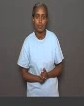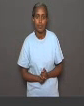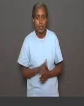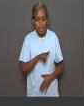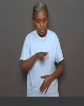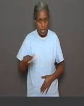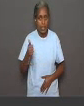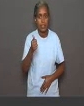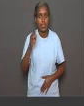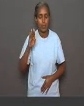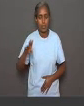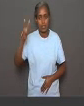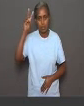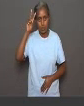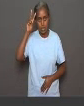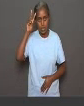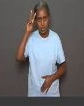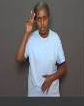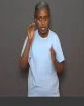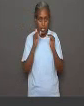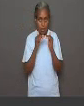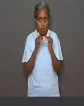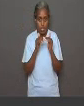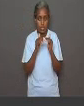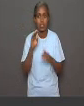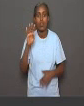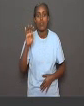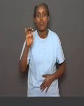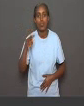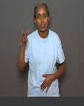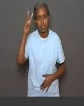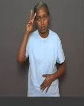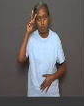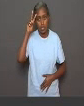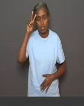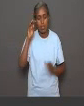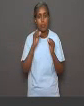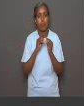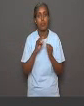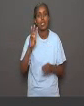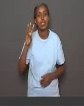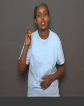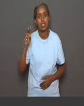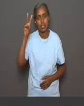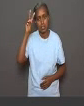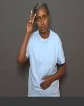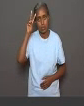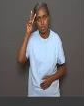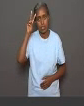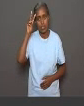Line AB squared equals 40 squared plus 60